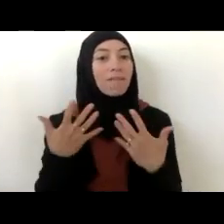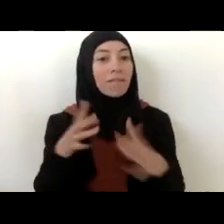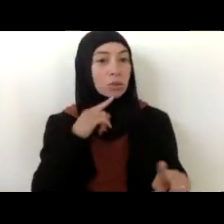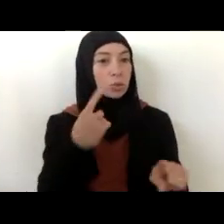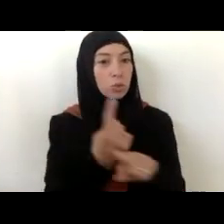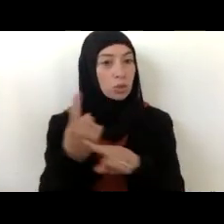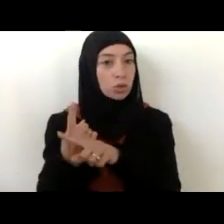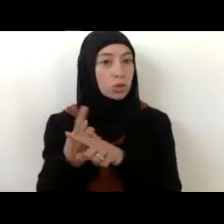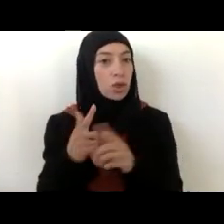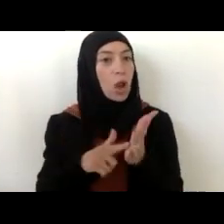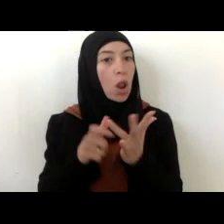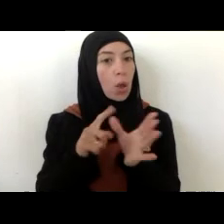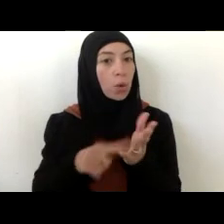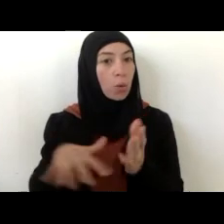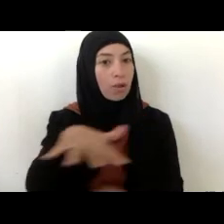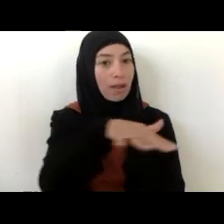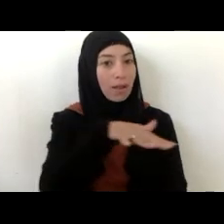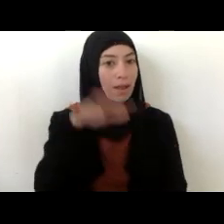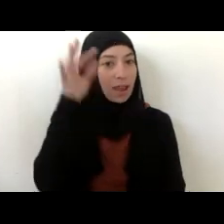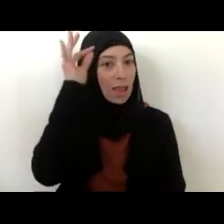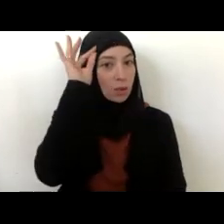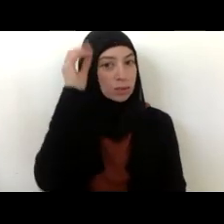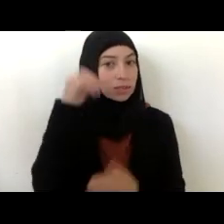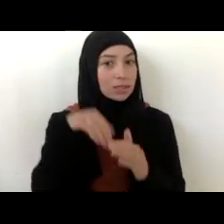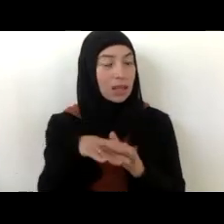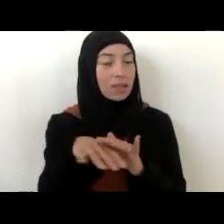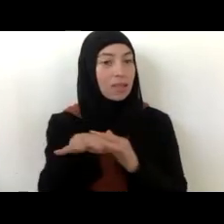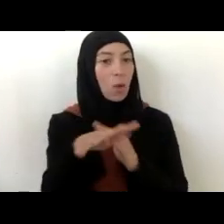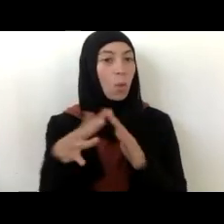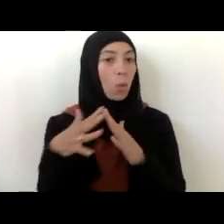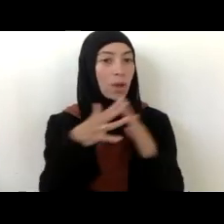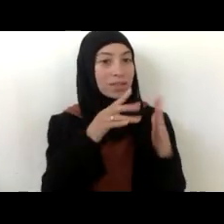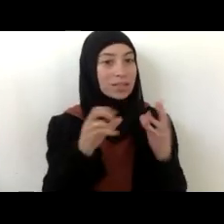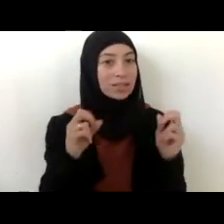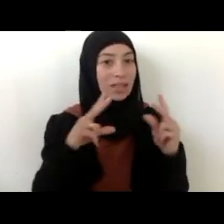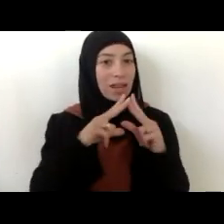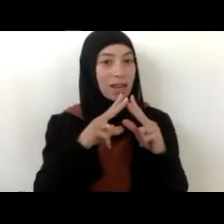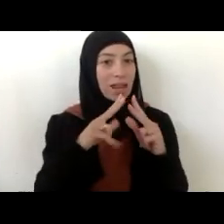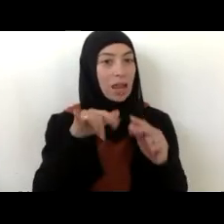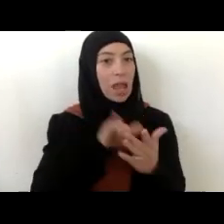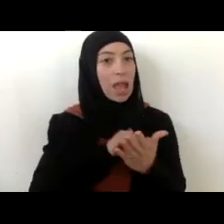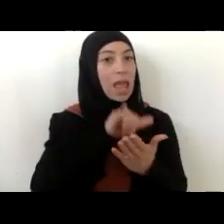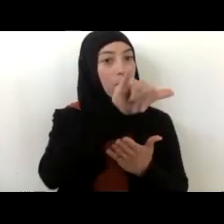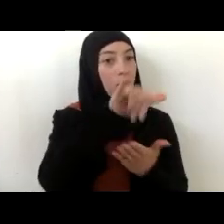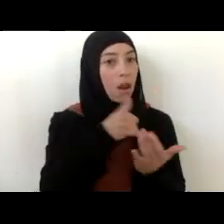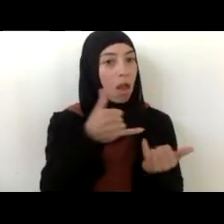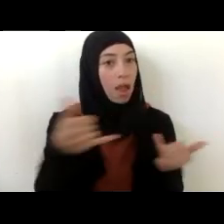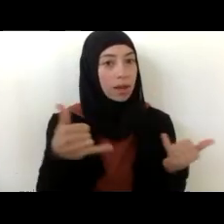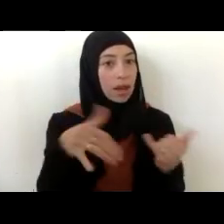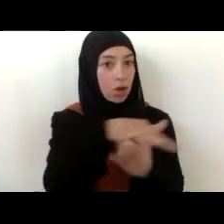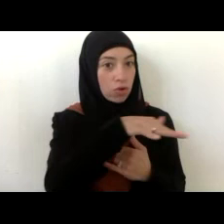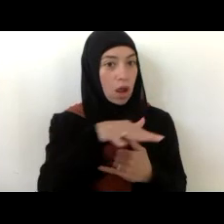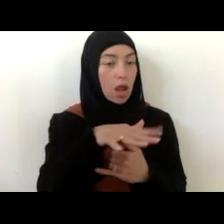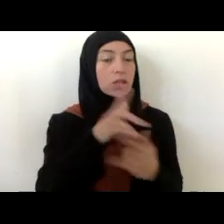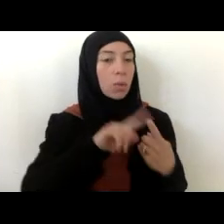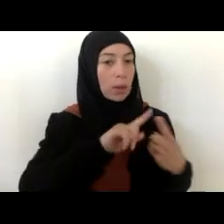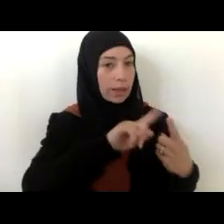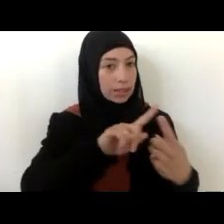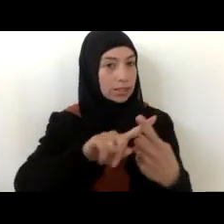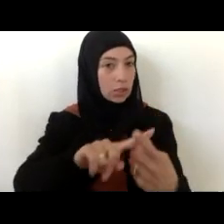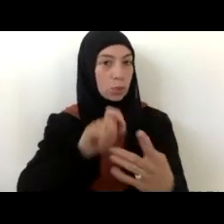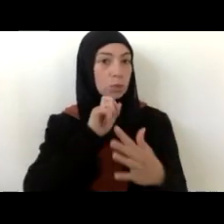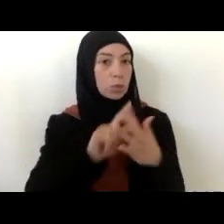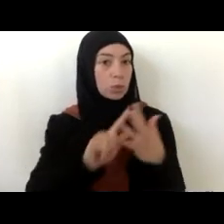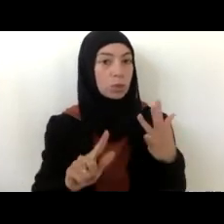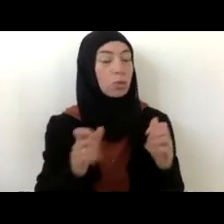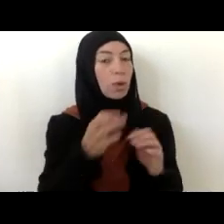local councils in the Western Sydney Airport Line area, and we will continue to do that. We're asking